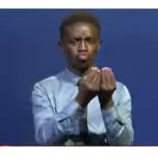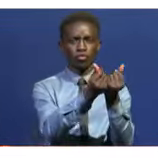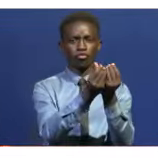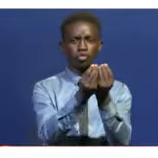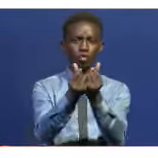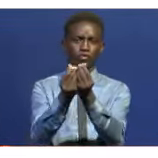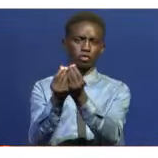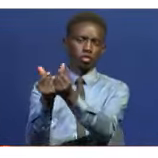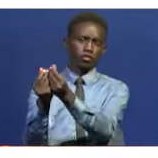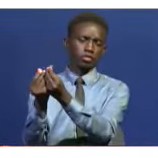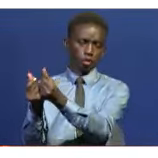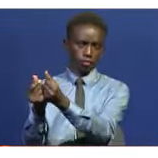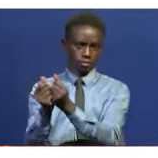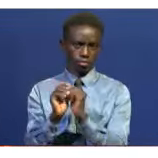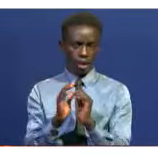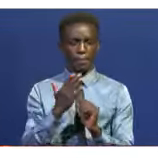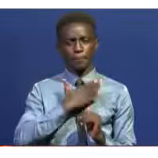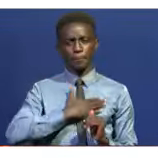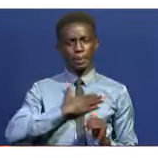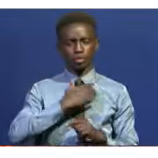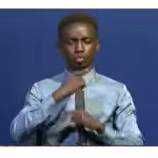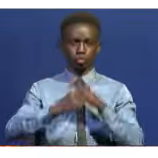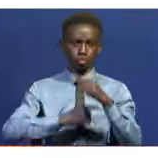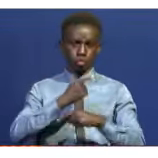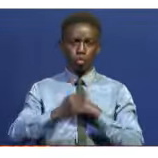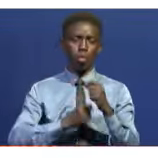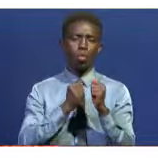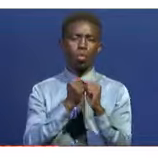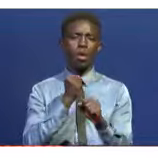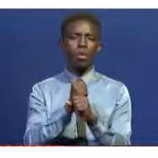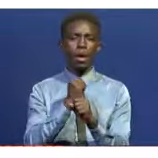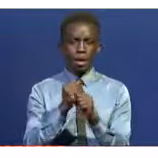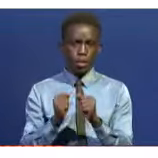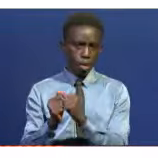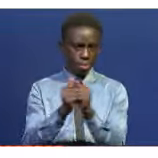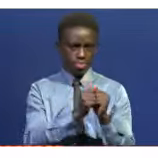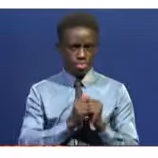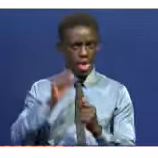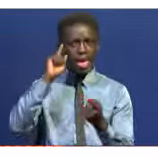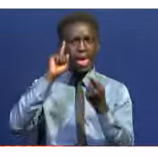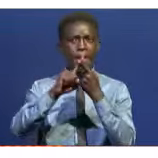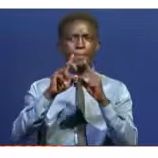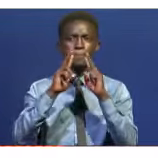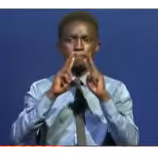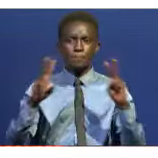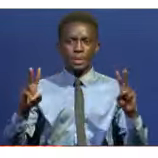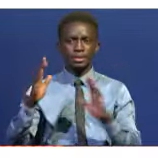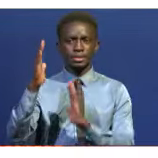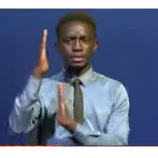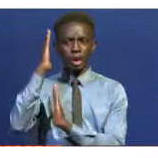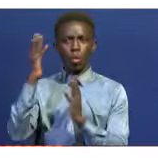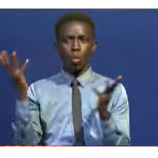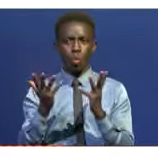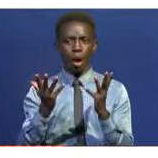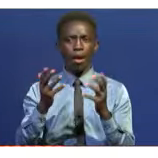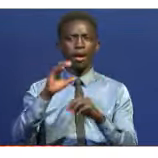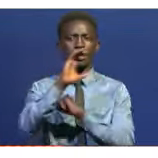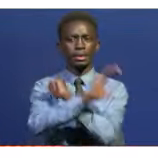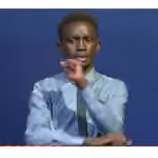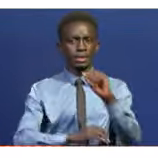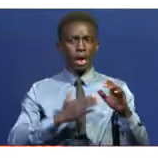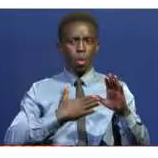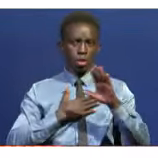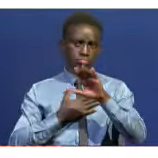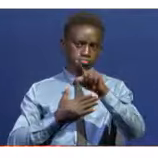all continue to work together in advancing peace and security in our respective nations and the